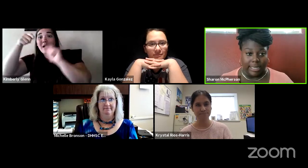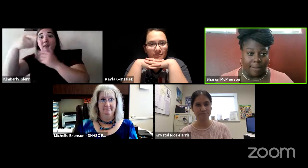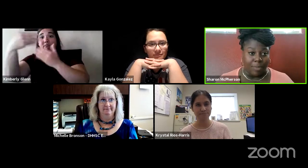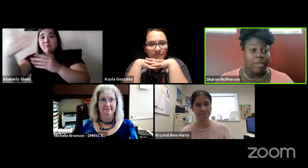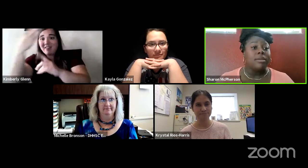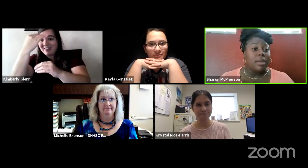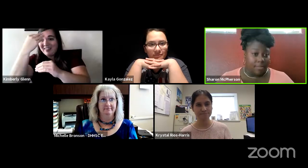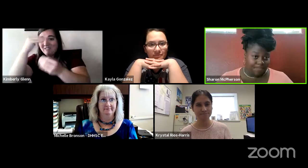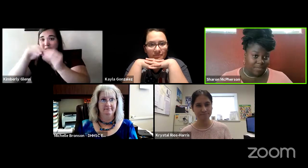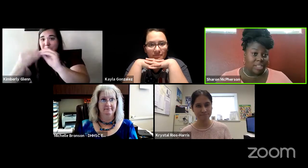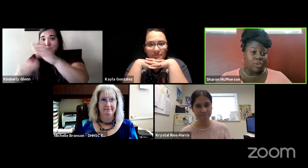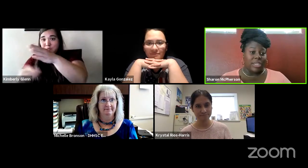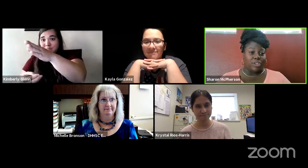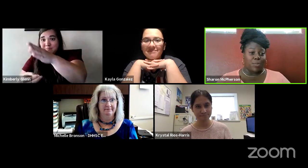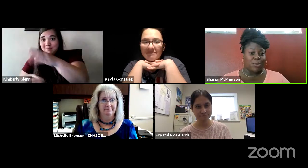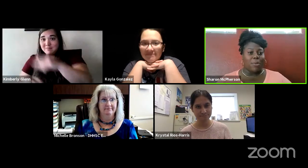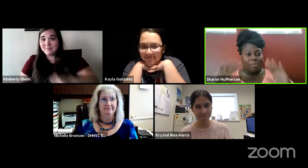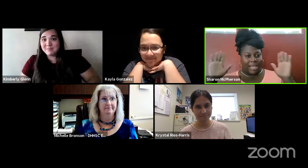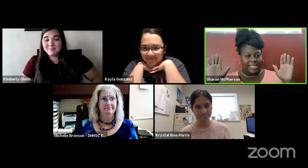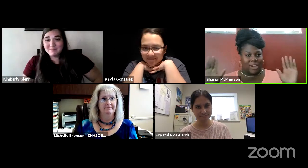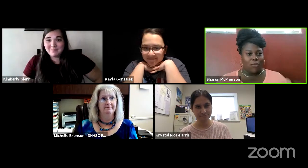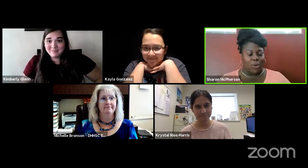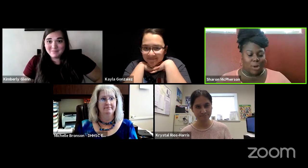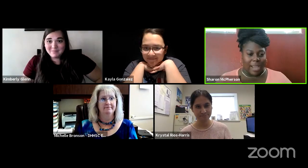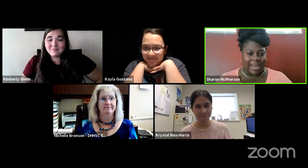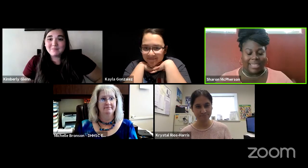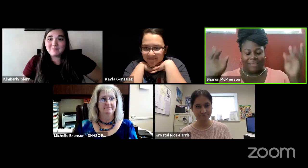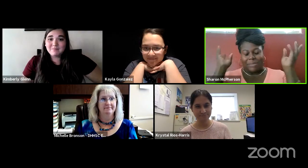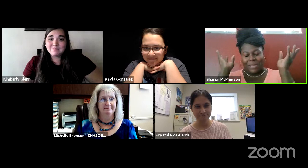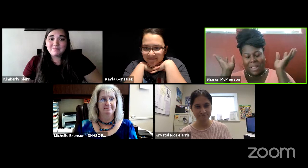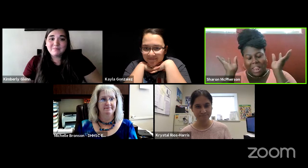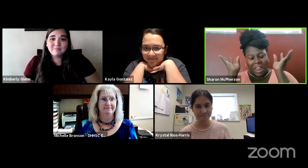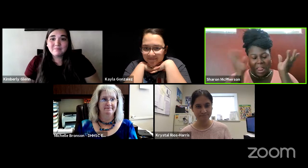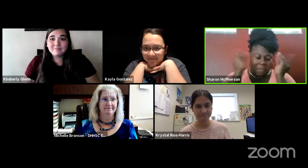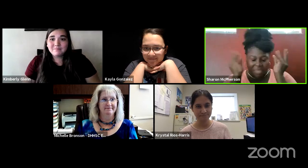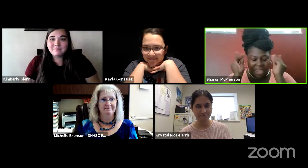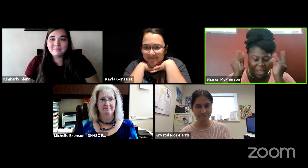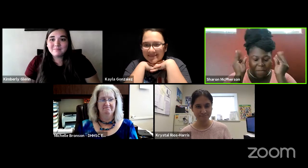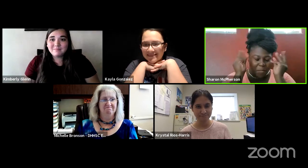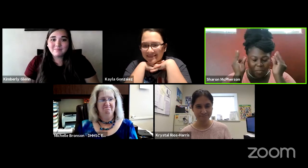20. So the interpreter, myself, will go ahead and think of something.